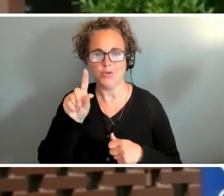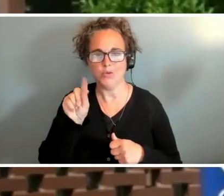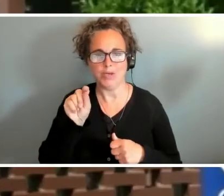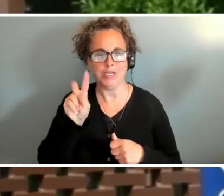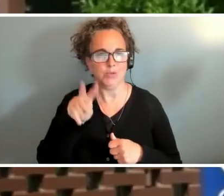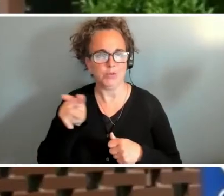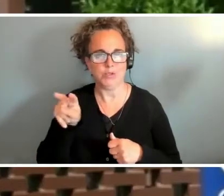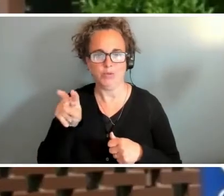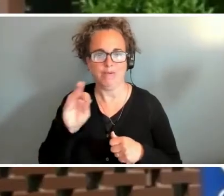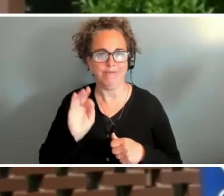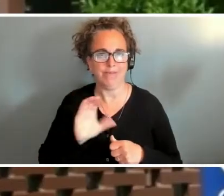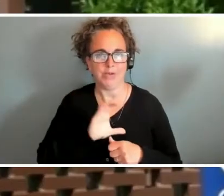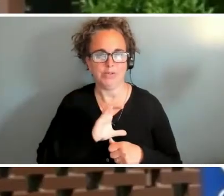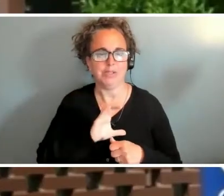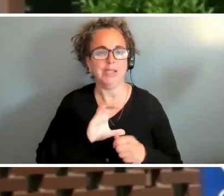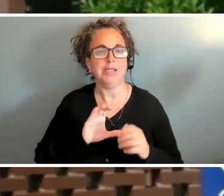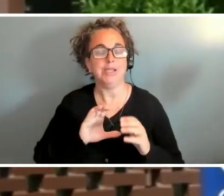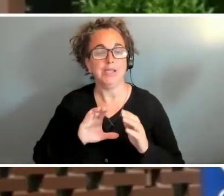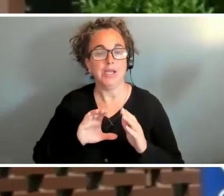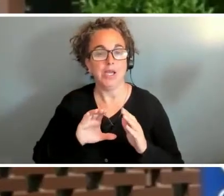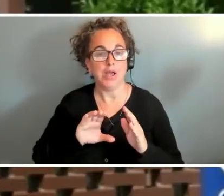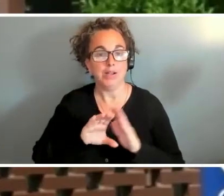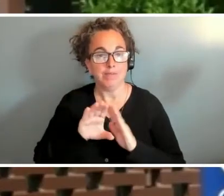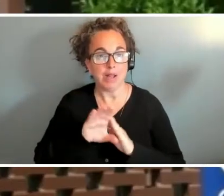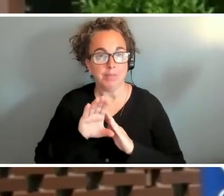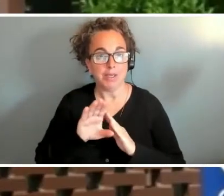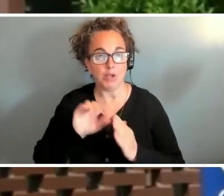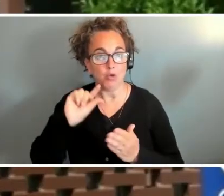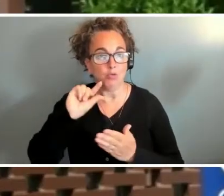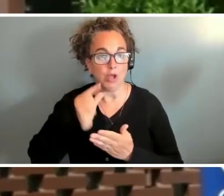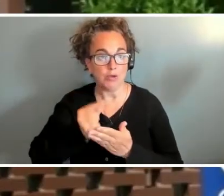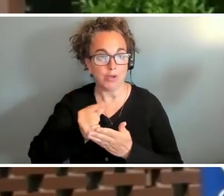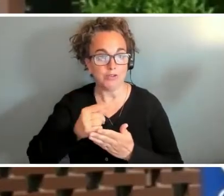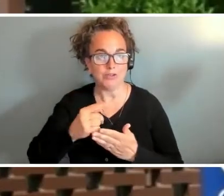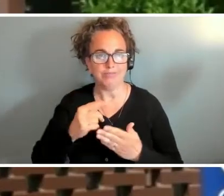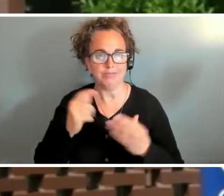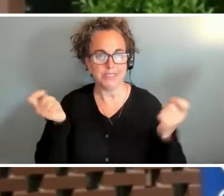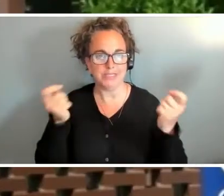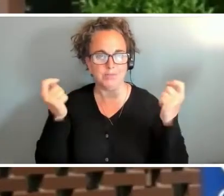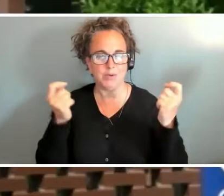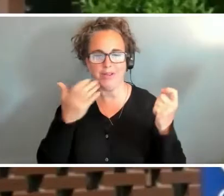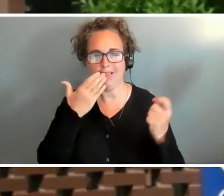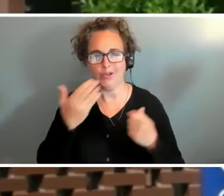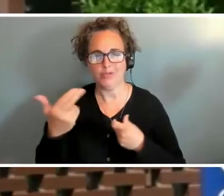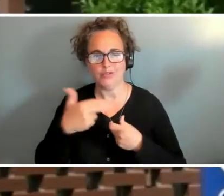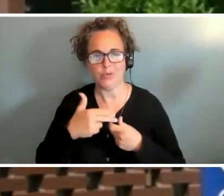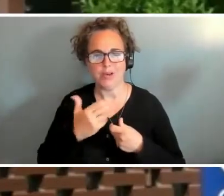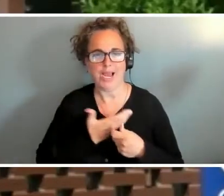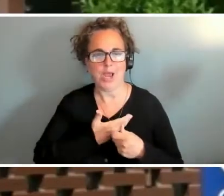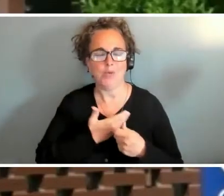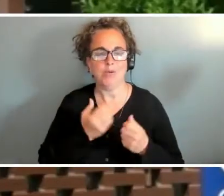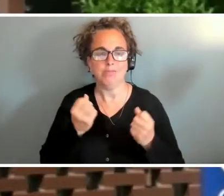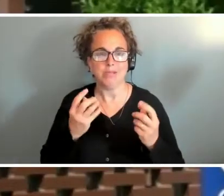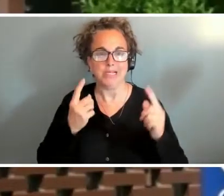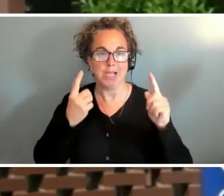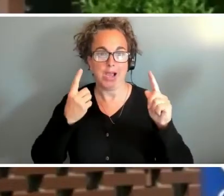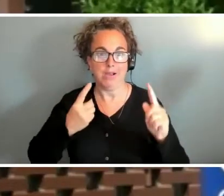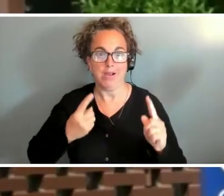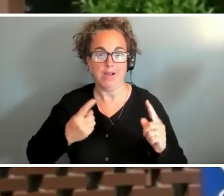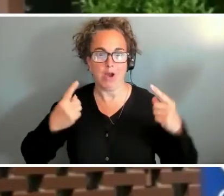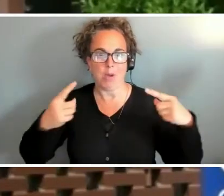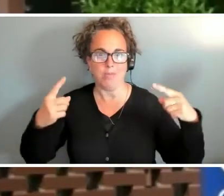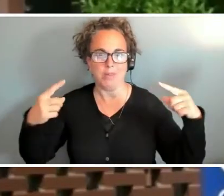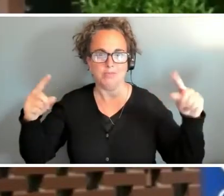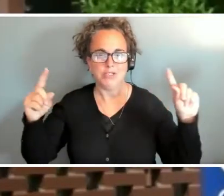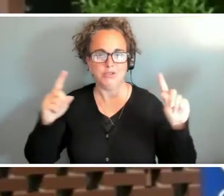Faculty Development Graduation Ceremony. Thank you for joining us online to celebrate the accomplishments of this year's